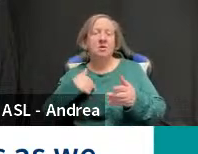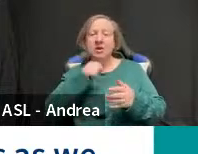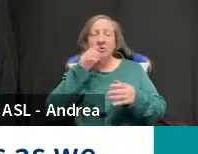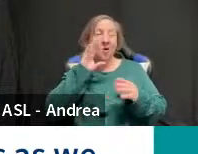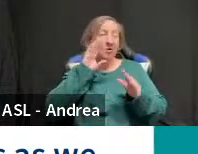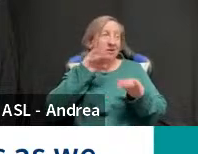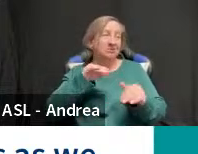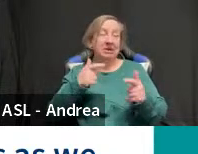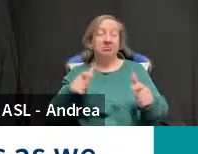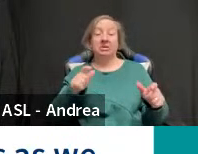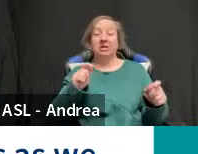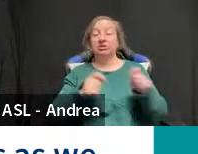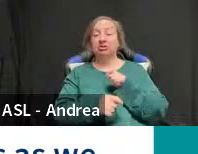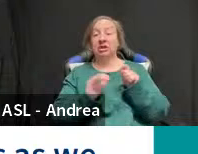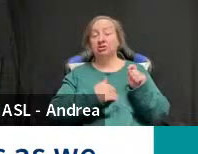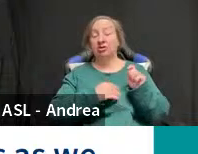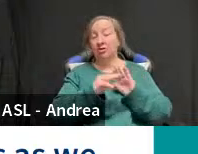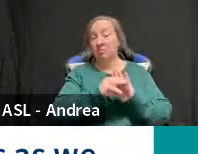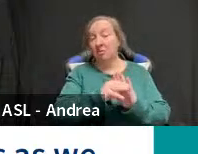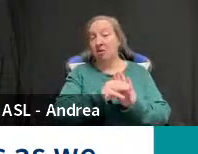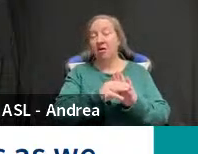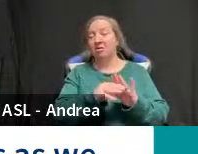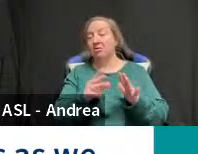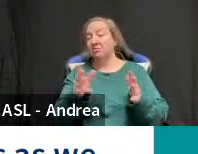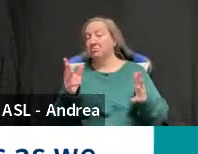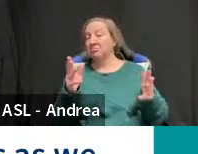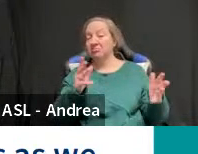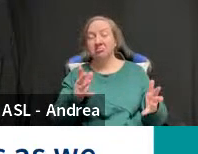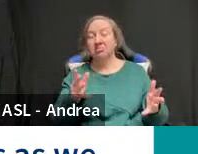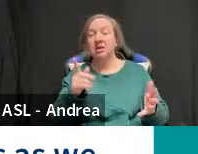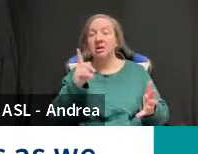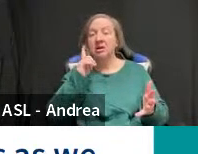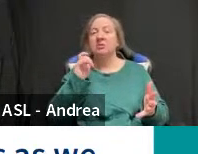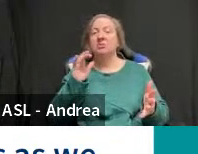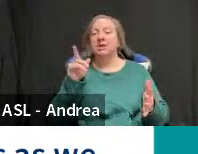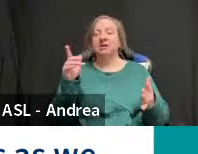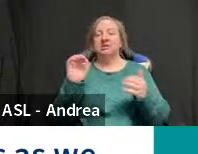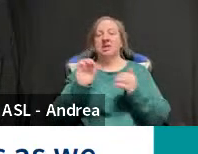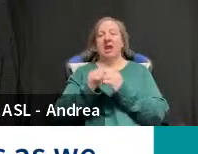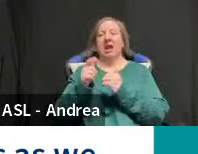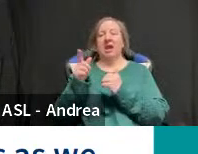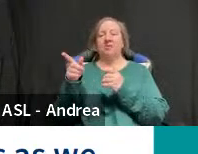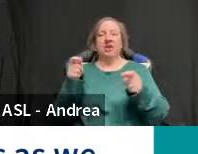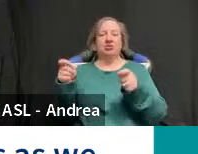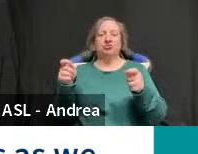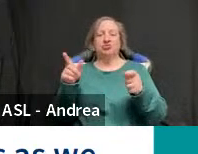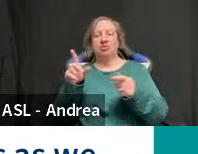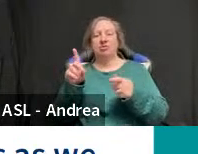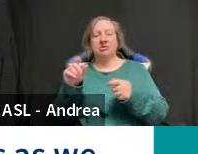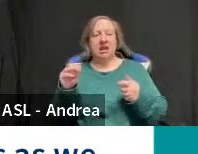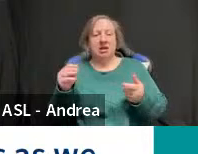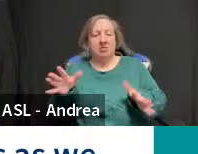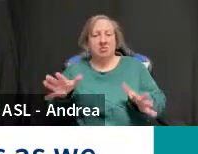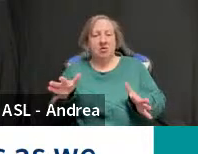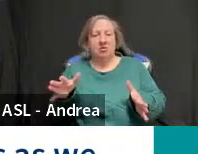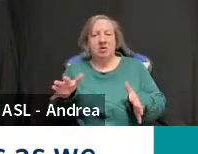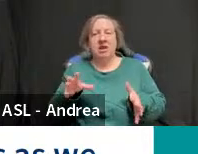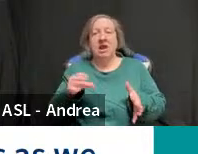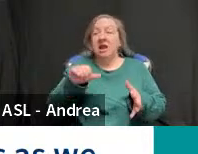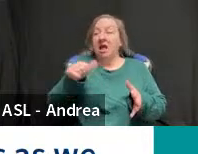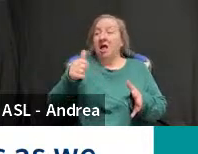haven't expected or seen big changes in our modeling due to that, because of the controls of the dams that are closer to our